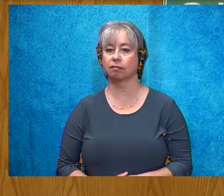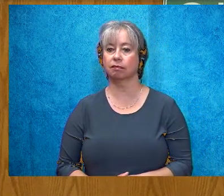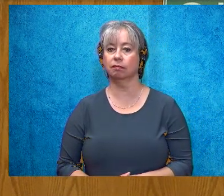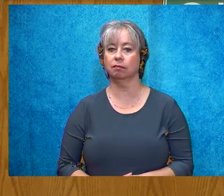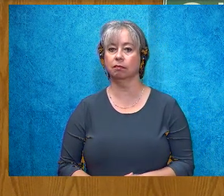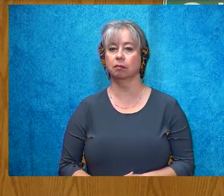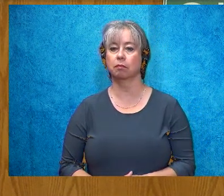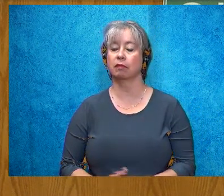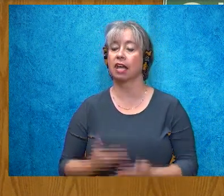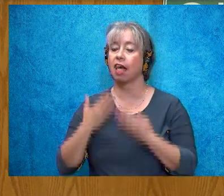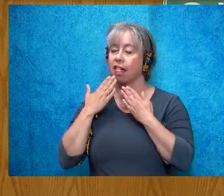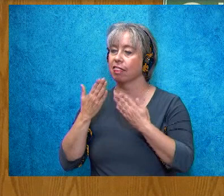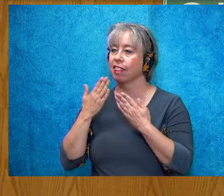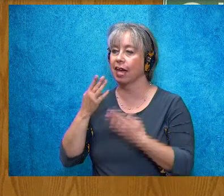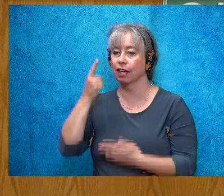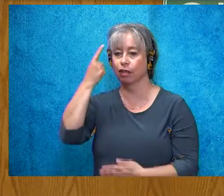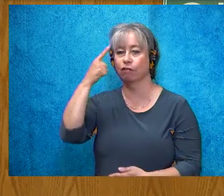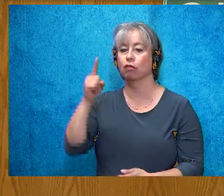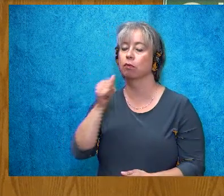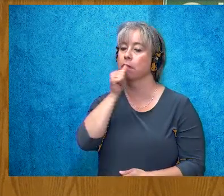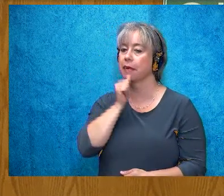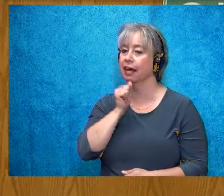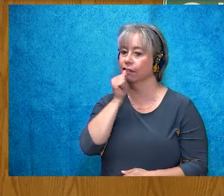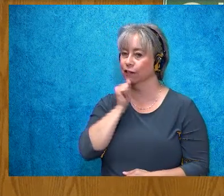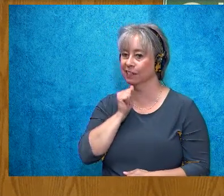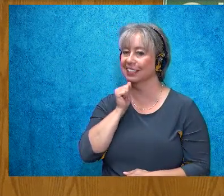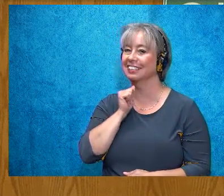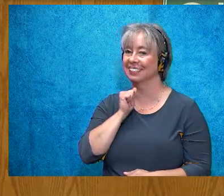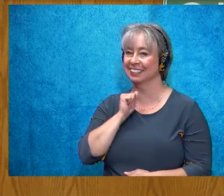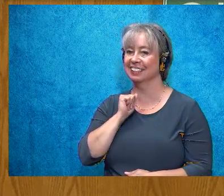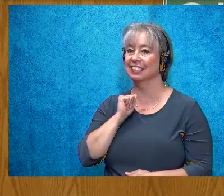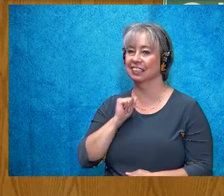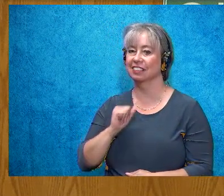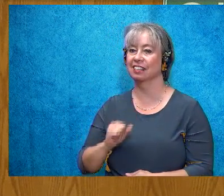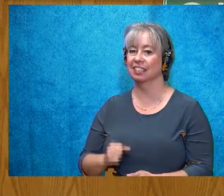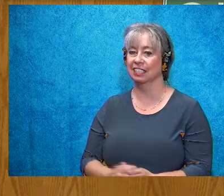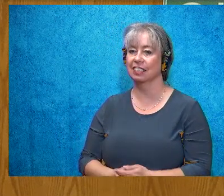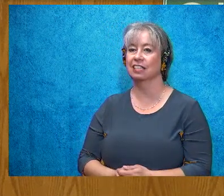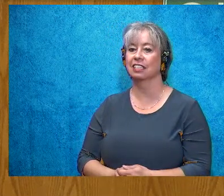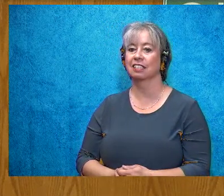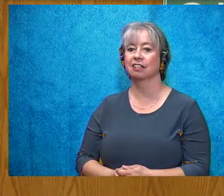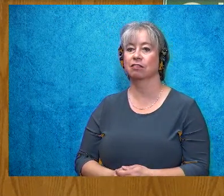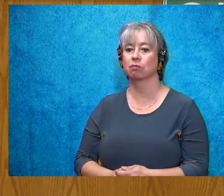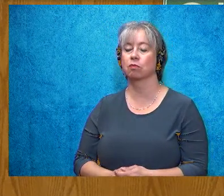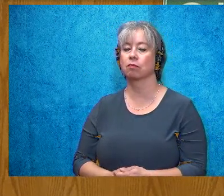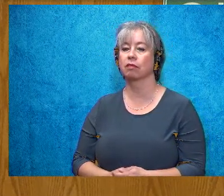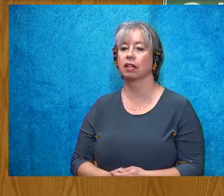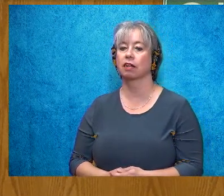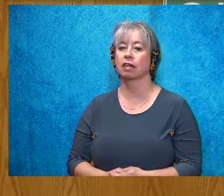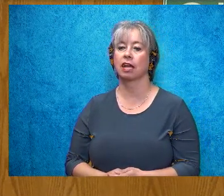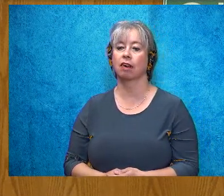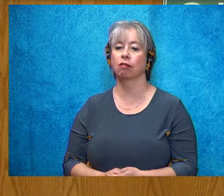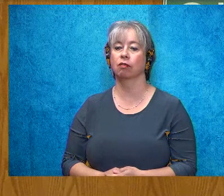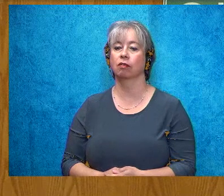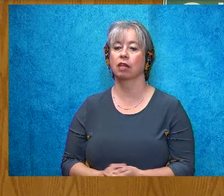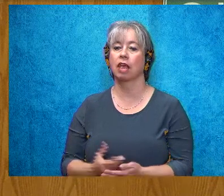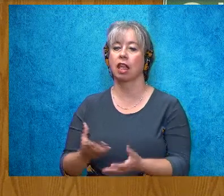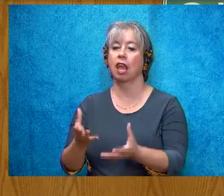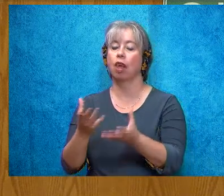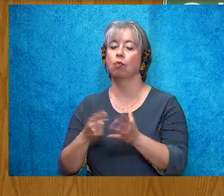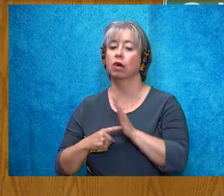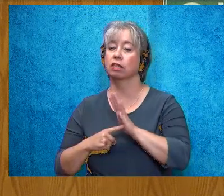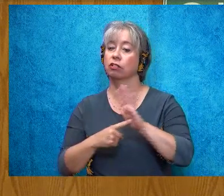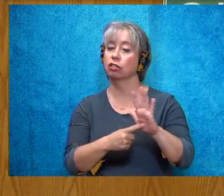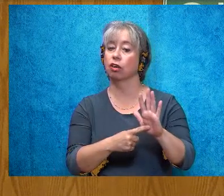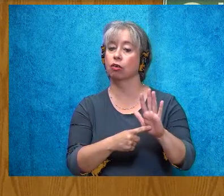Thank you for being patient. I want to do another demonstration for you. You might have seen